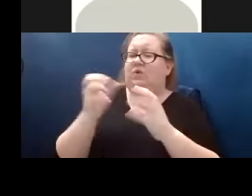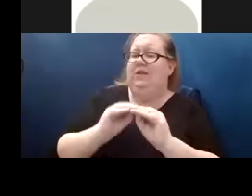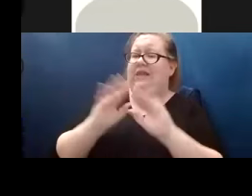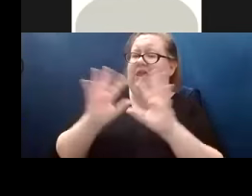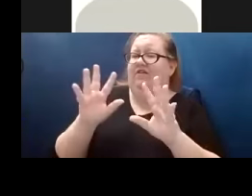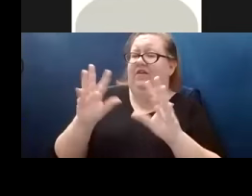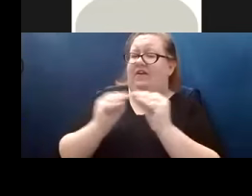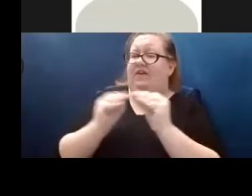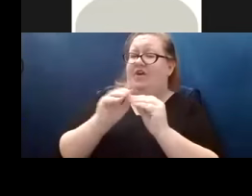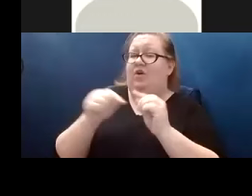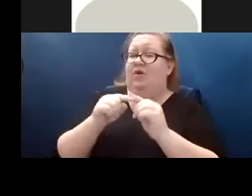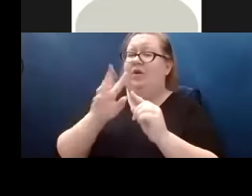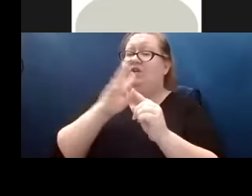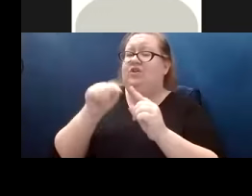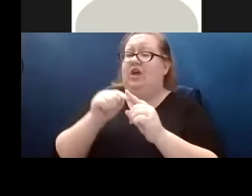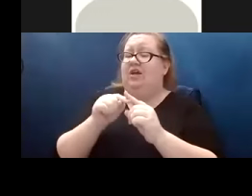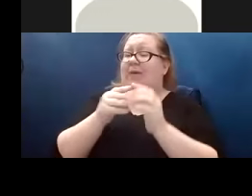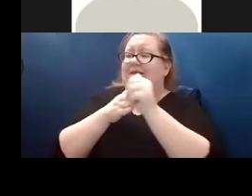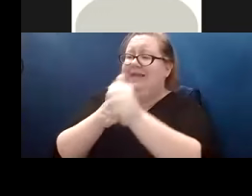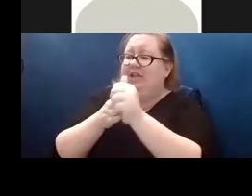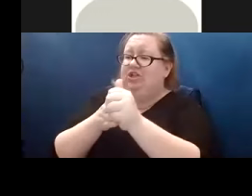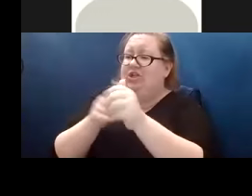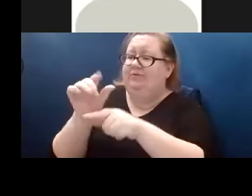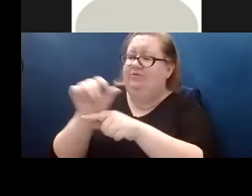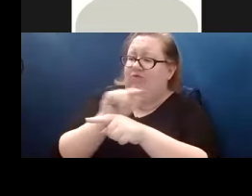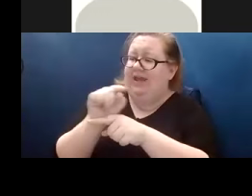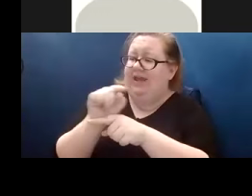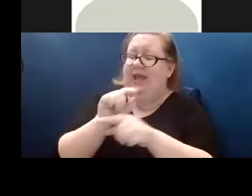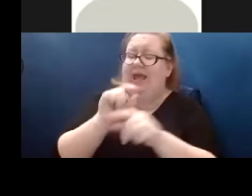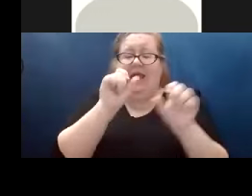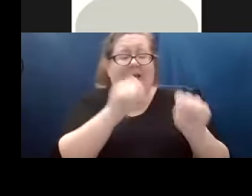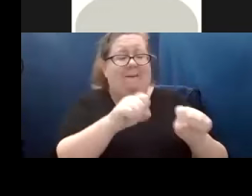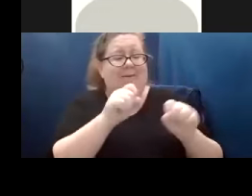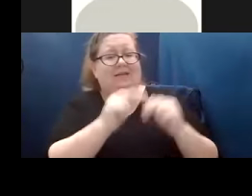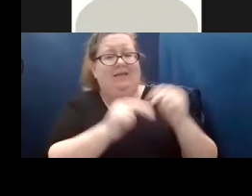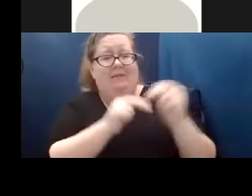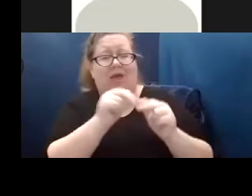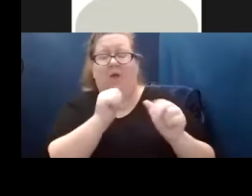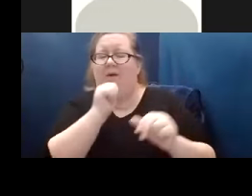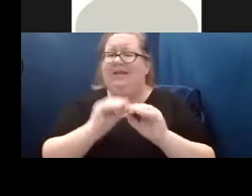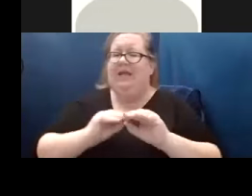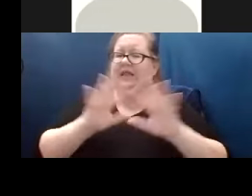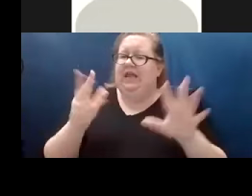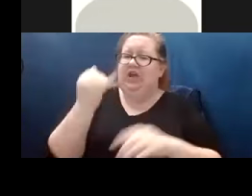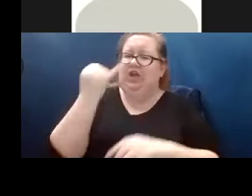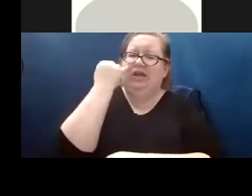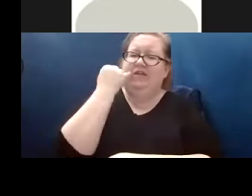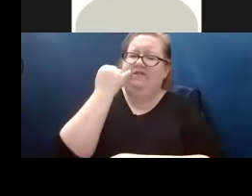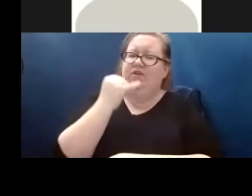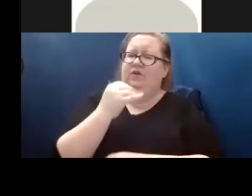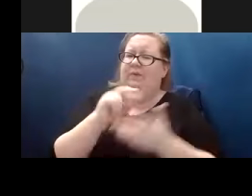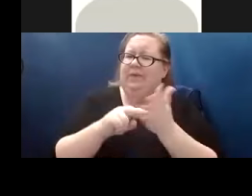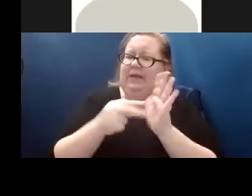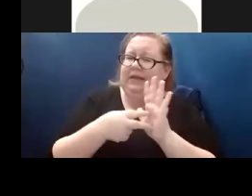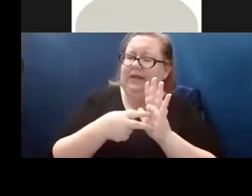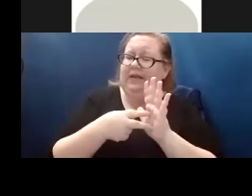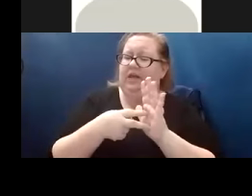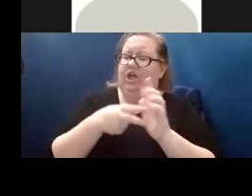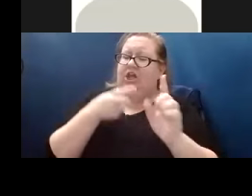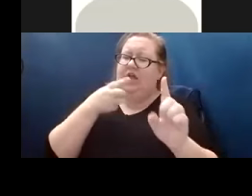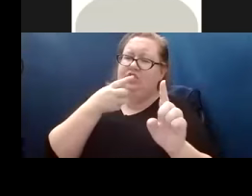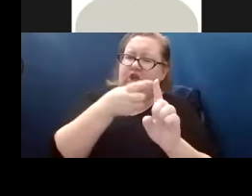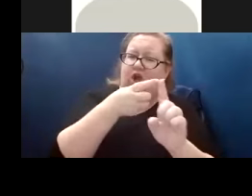about leadership training and capacity building, I was unclear about whether you were talking about that being targeting